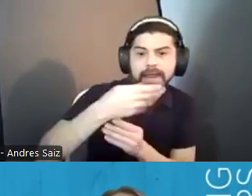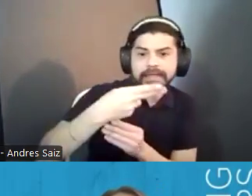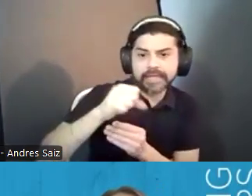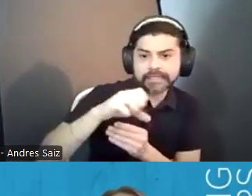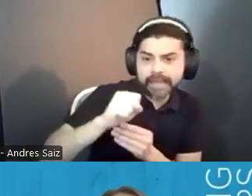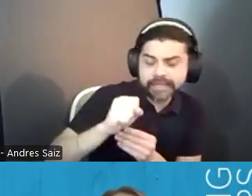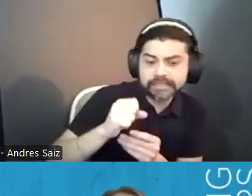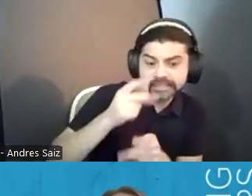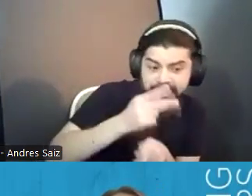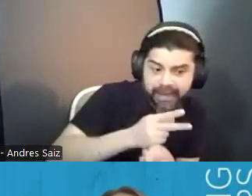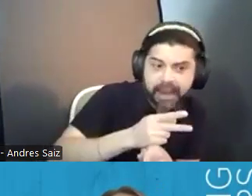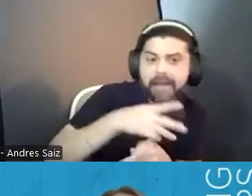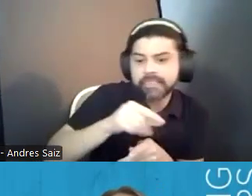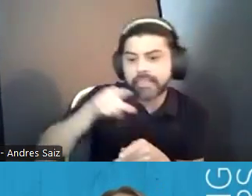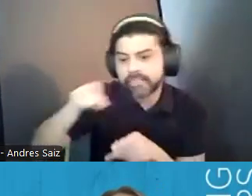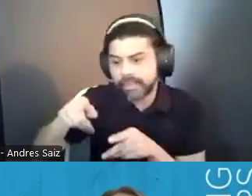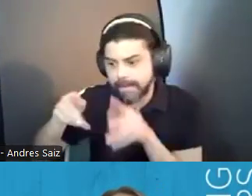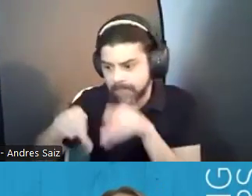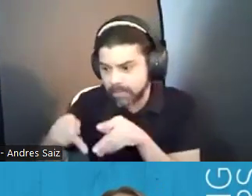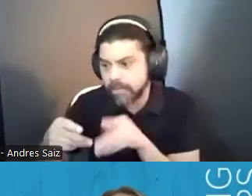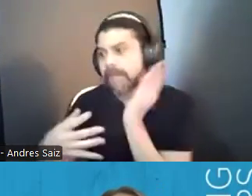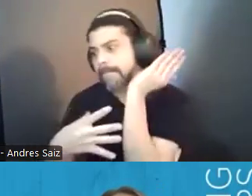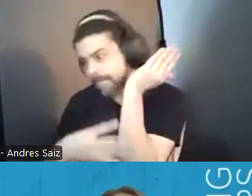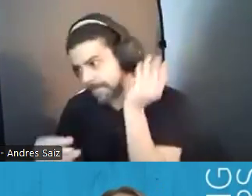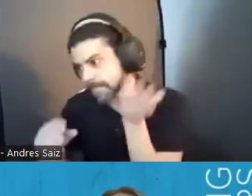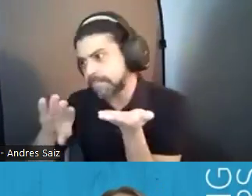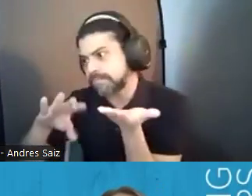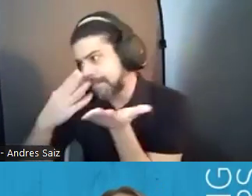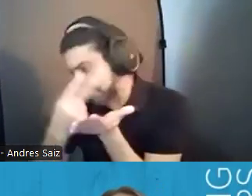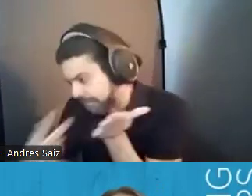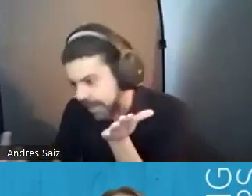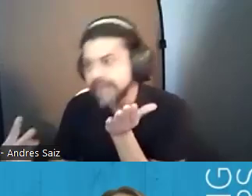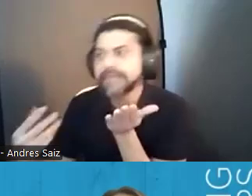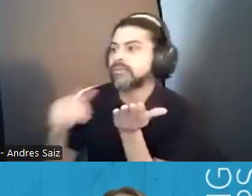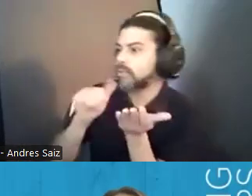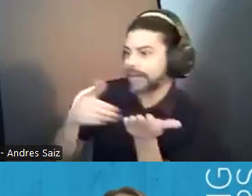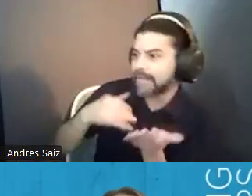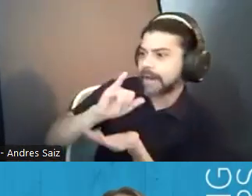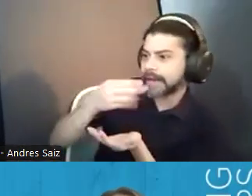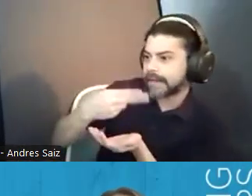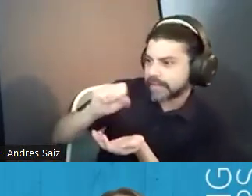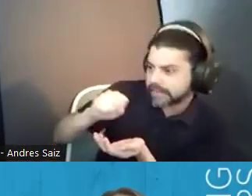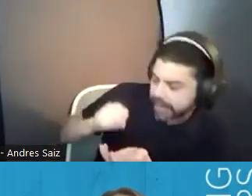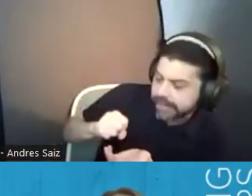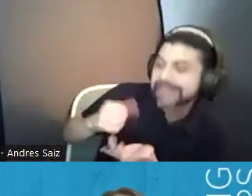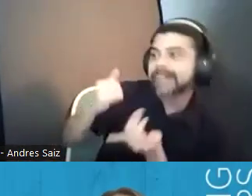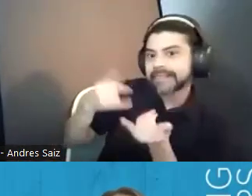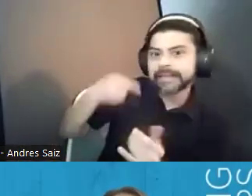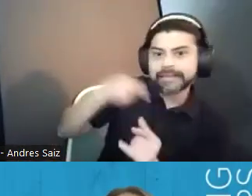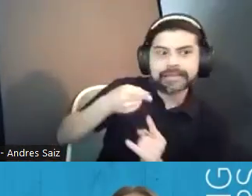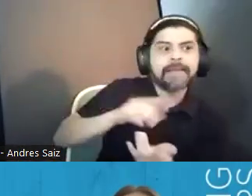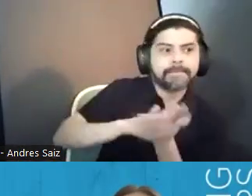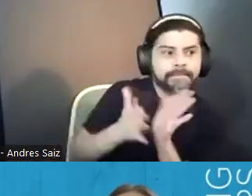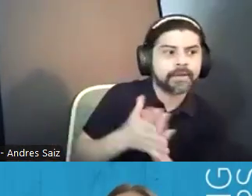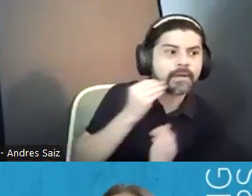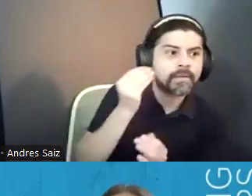IHSS income, and then and they're not able to pay the rent or the mortgage, and then they themselves become homeless. And that's